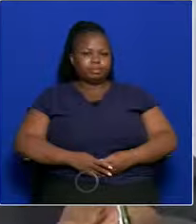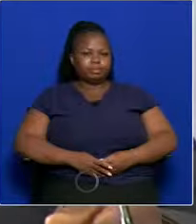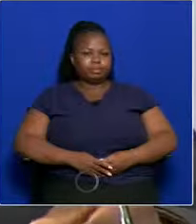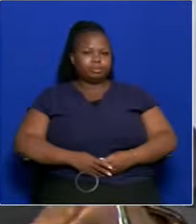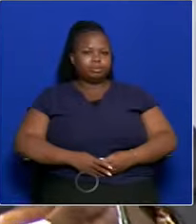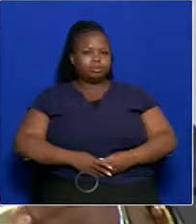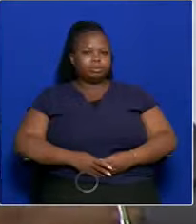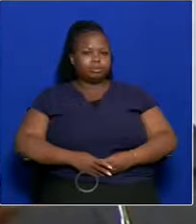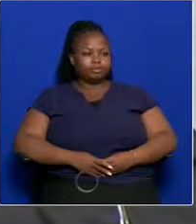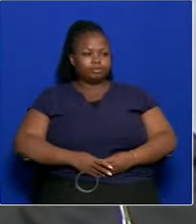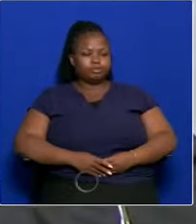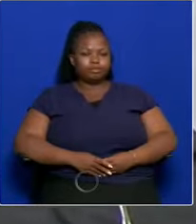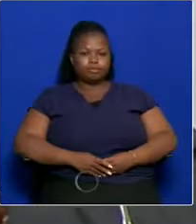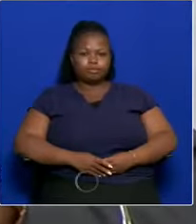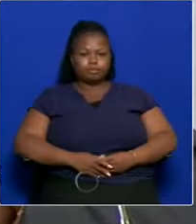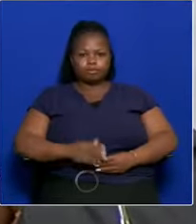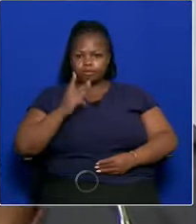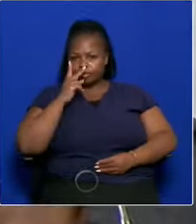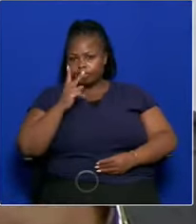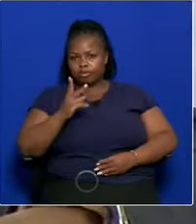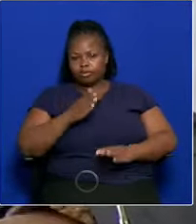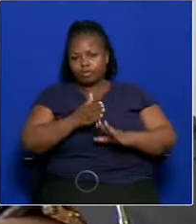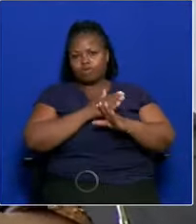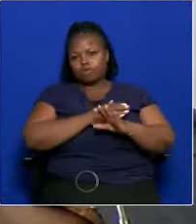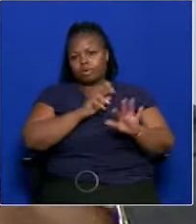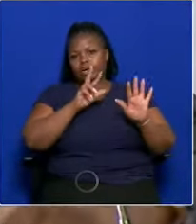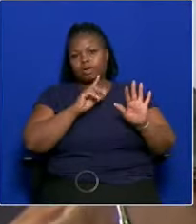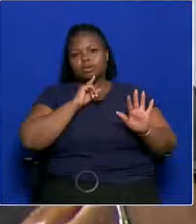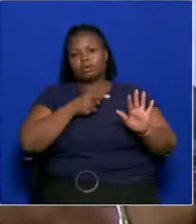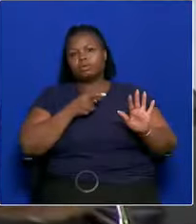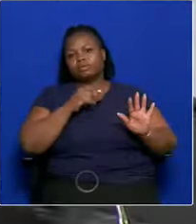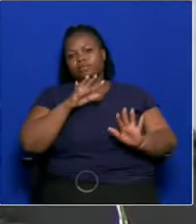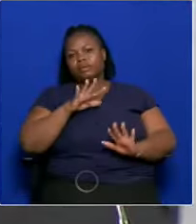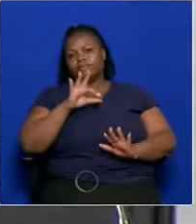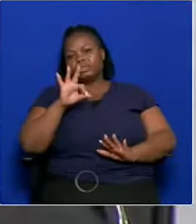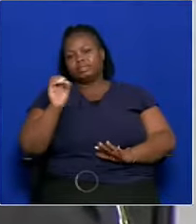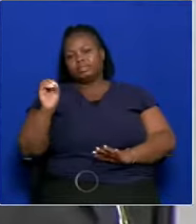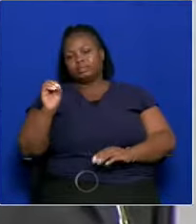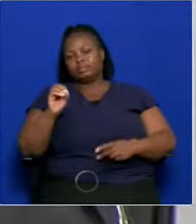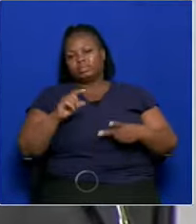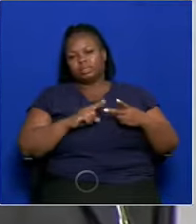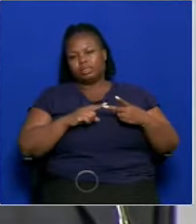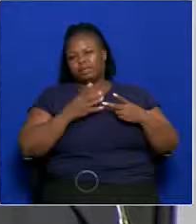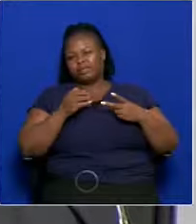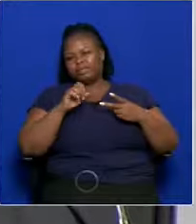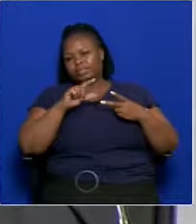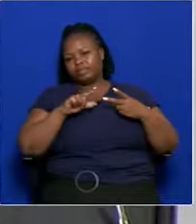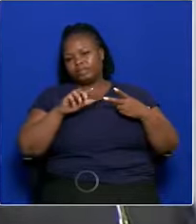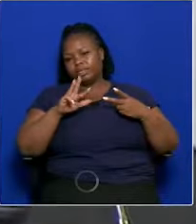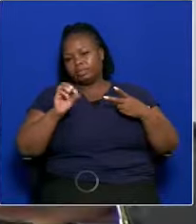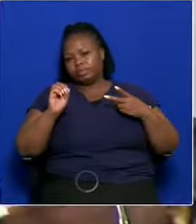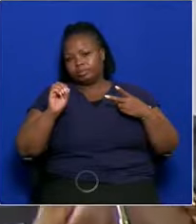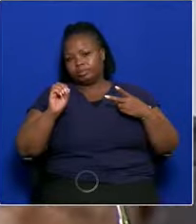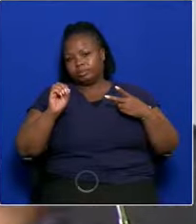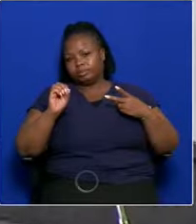You'll see just before the 8,530, there's the 790.